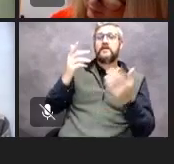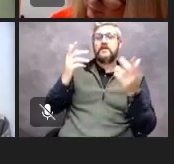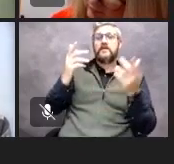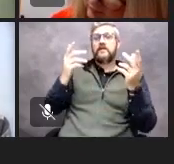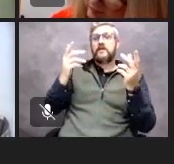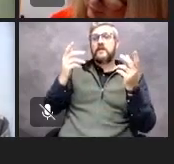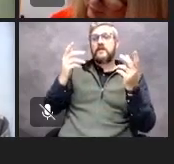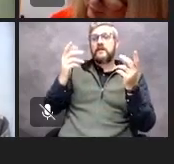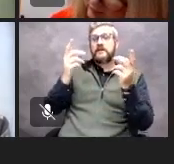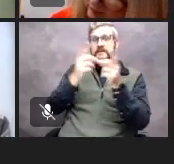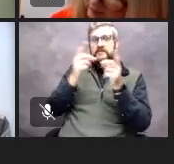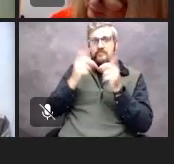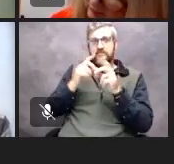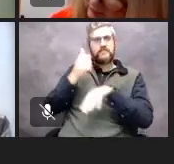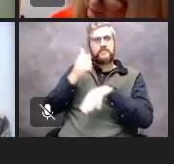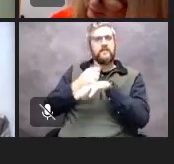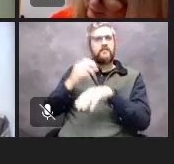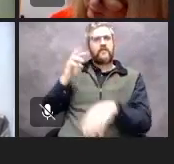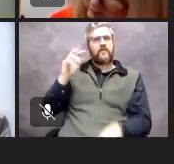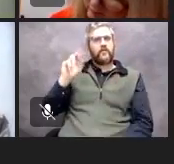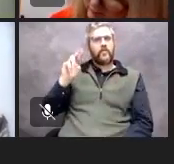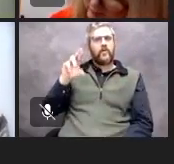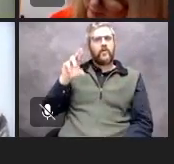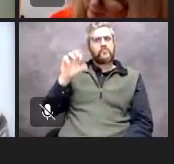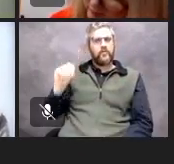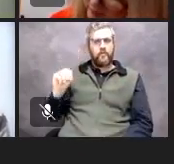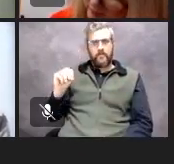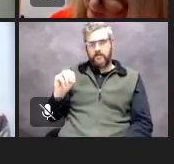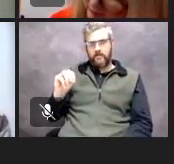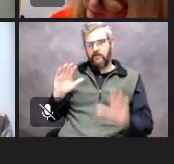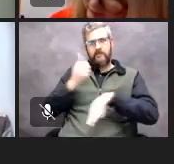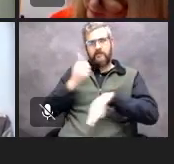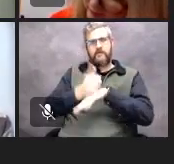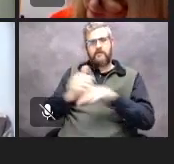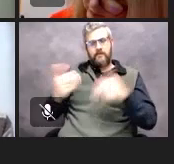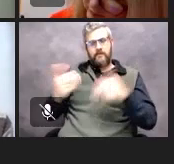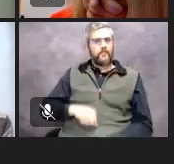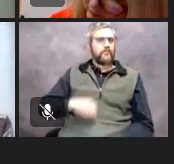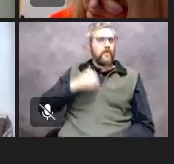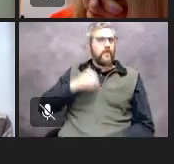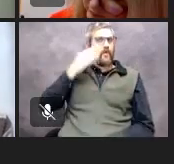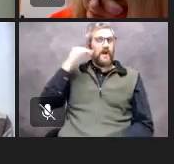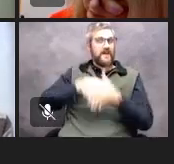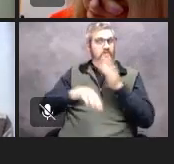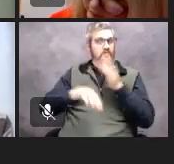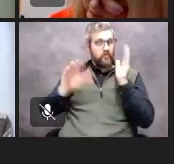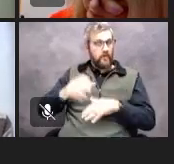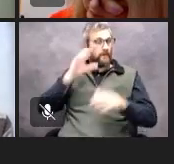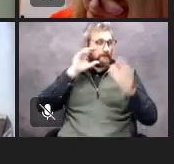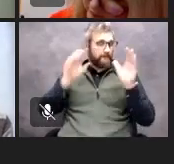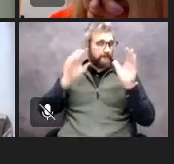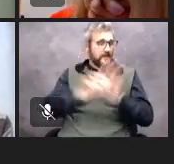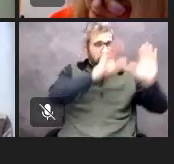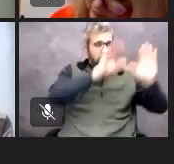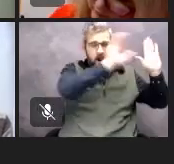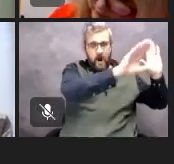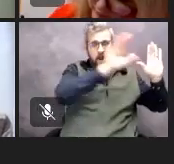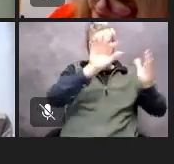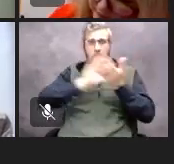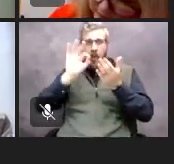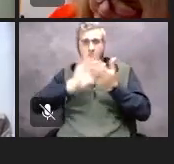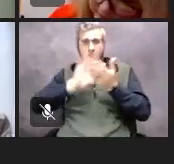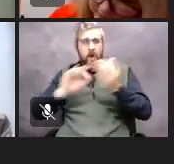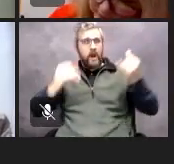have these war rooms that they were so proud of. They were spending tons of time putting pictures up of where they're scored and having the lines all across the room. The